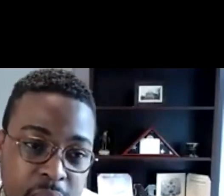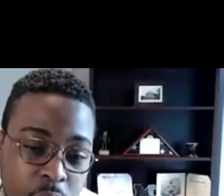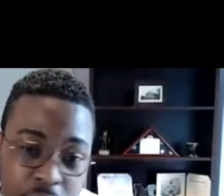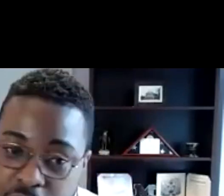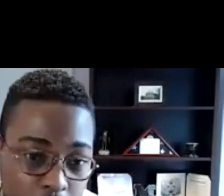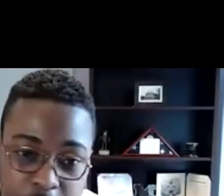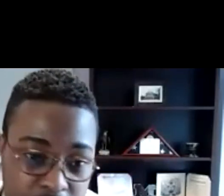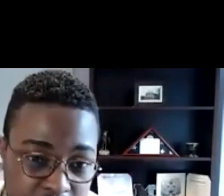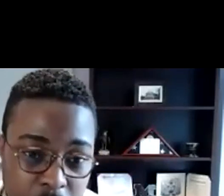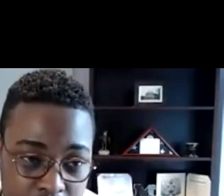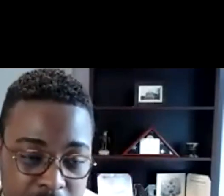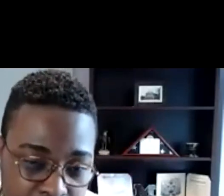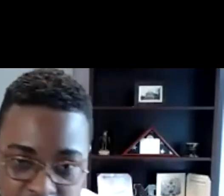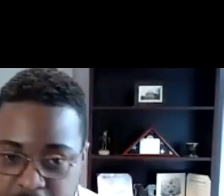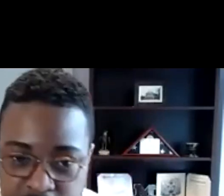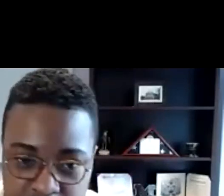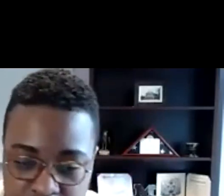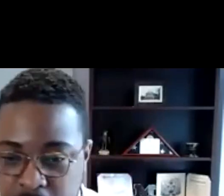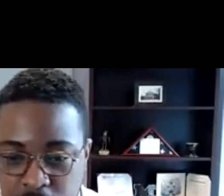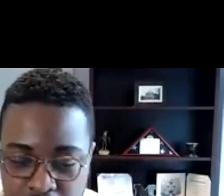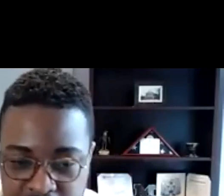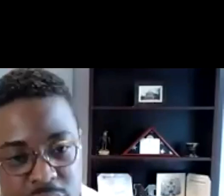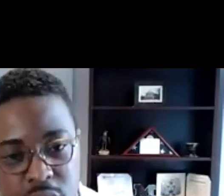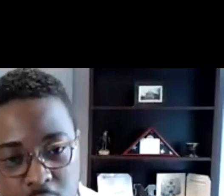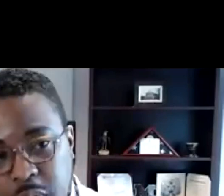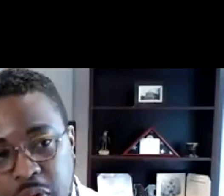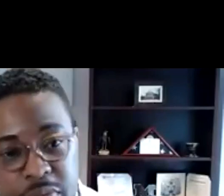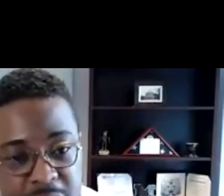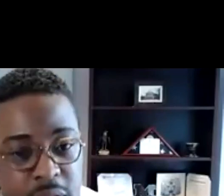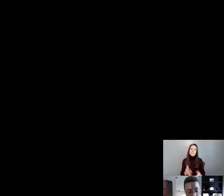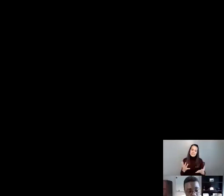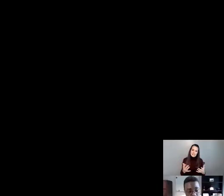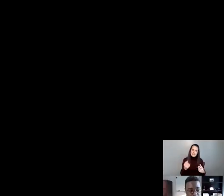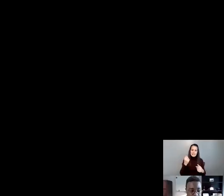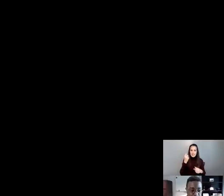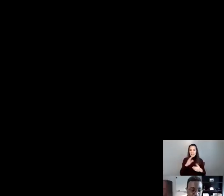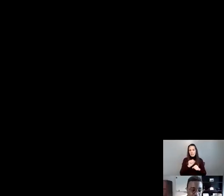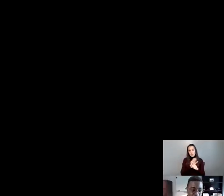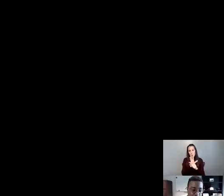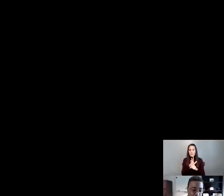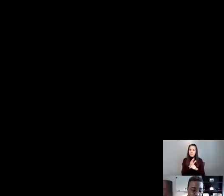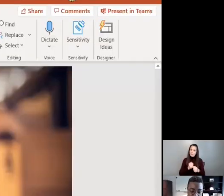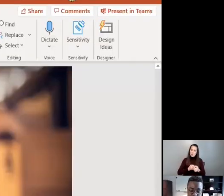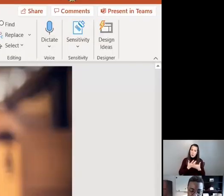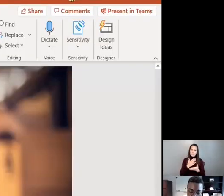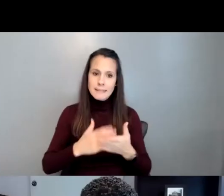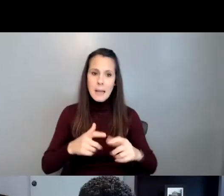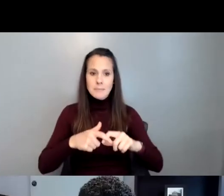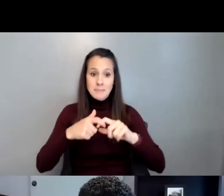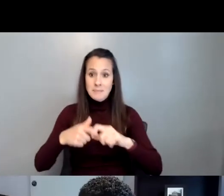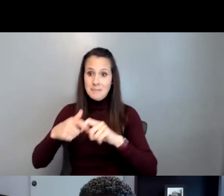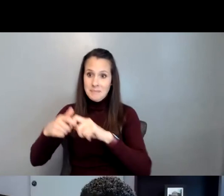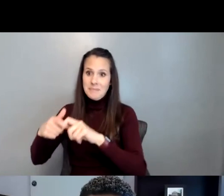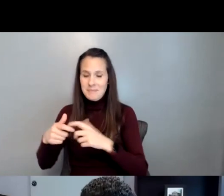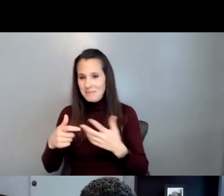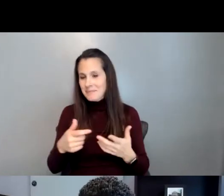gym, which is open to the community. Now, there have been some sort of fits and starts with respect to COVID and how much the community can get into the